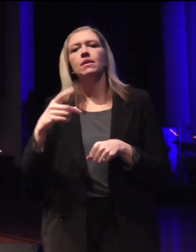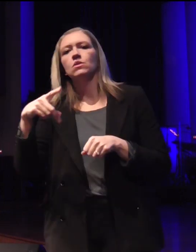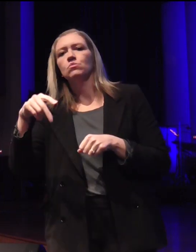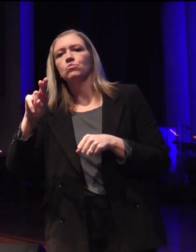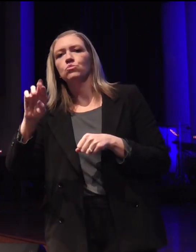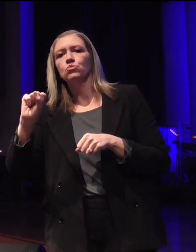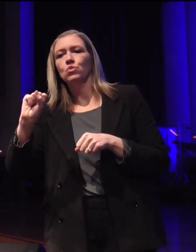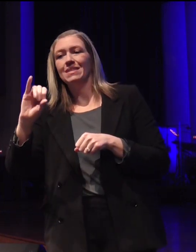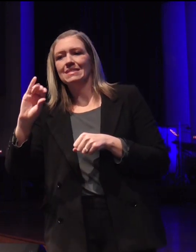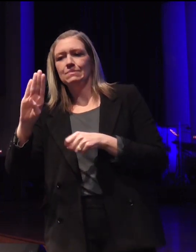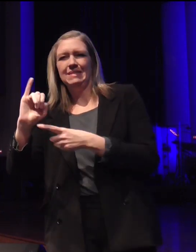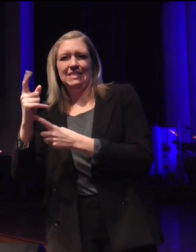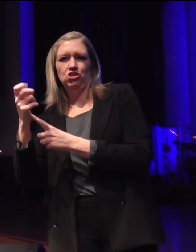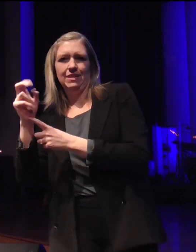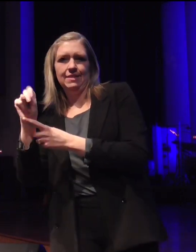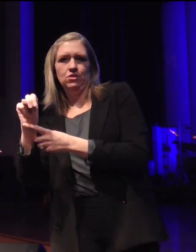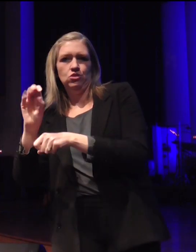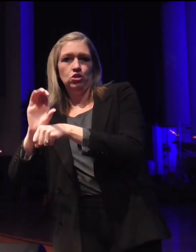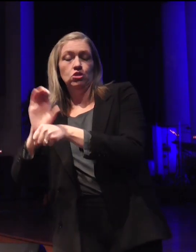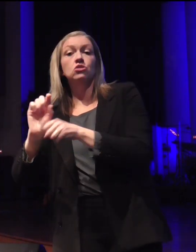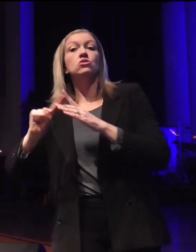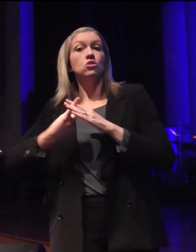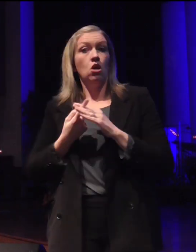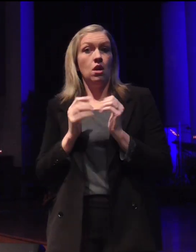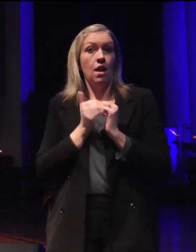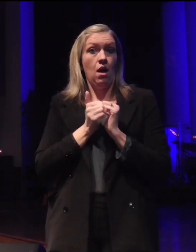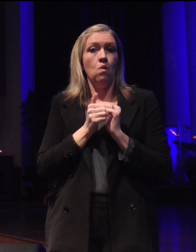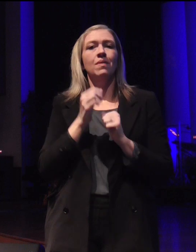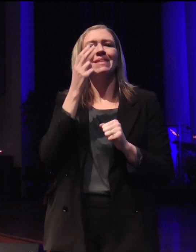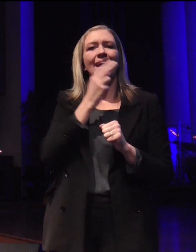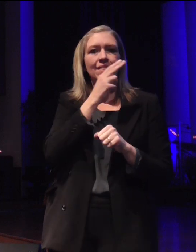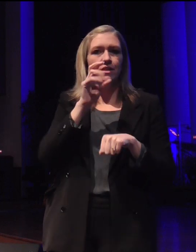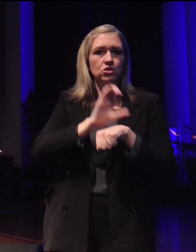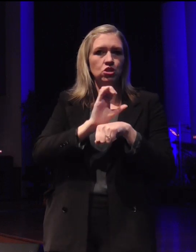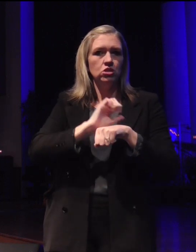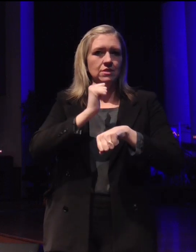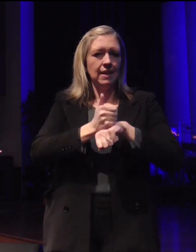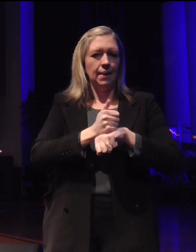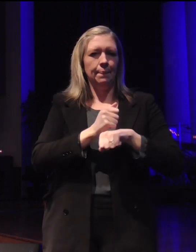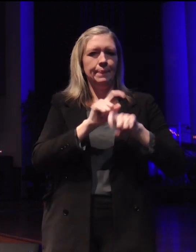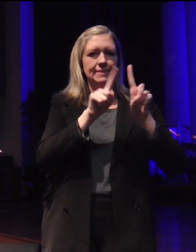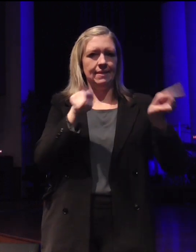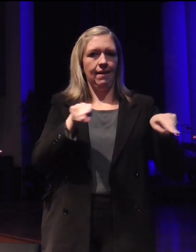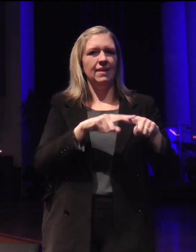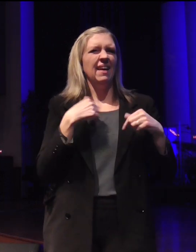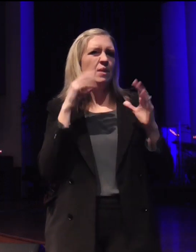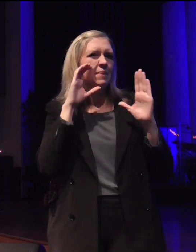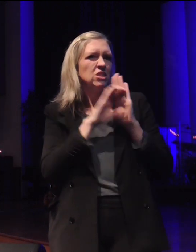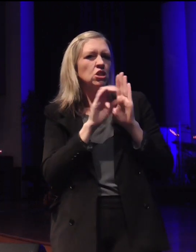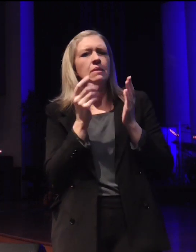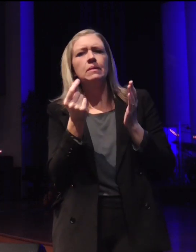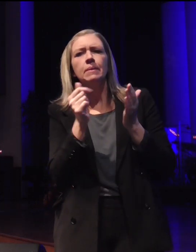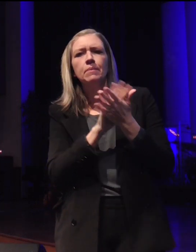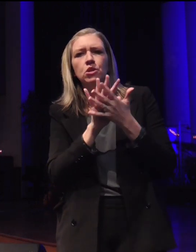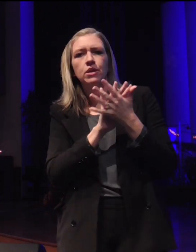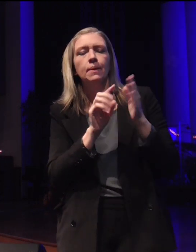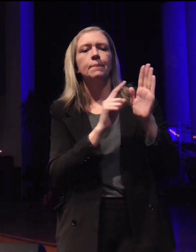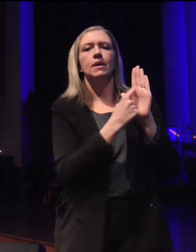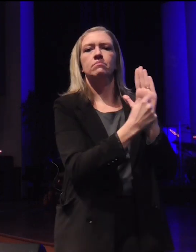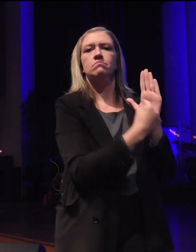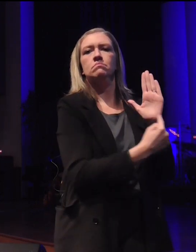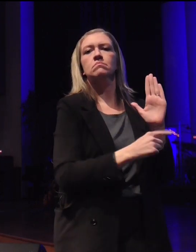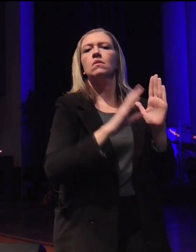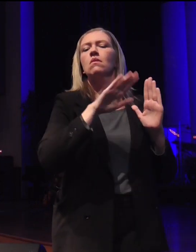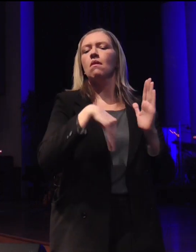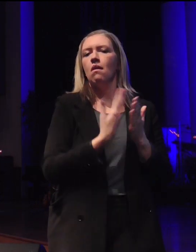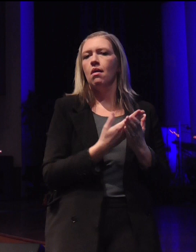it started because the Catholic Church put on their sign, and we have pictures of it, they're a little blurry, but here's what they put on their sign: "All dogs go